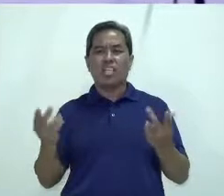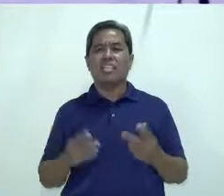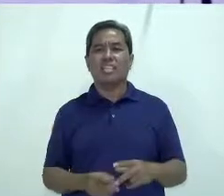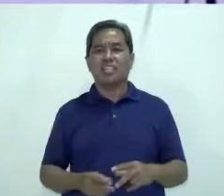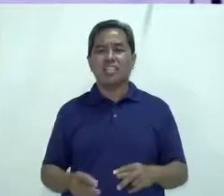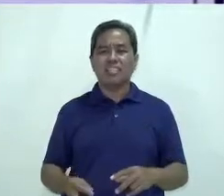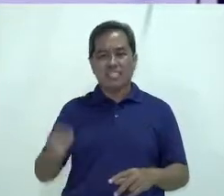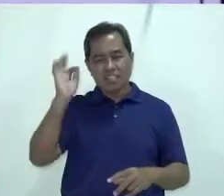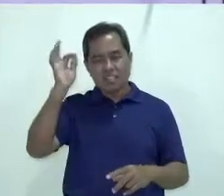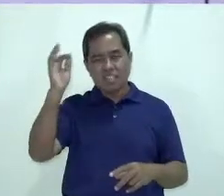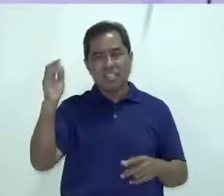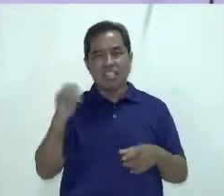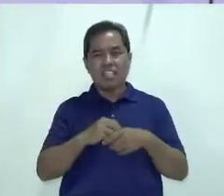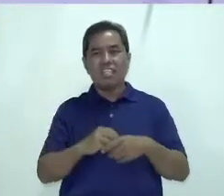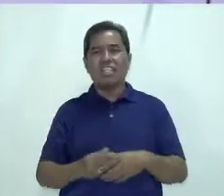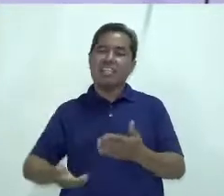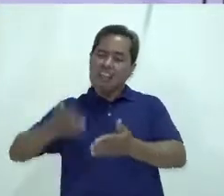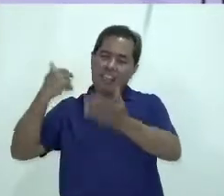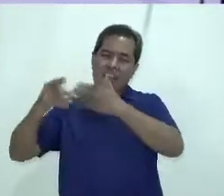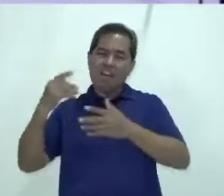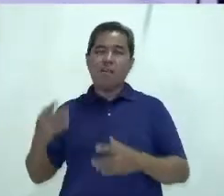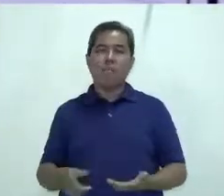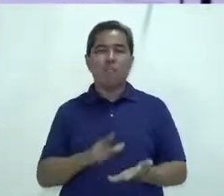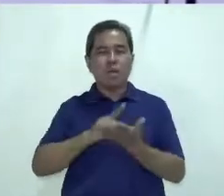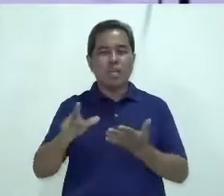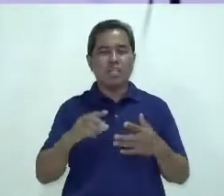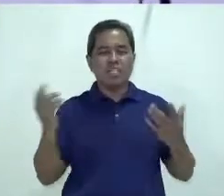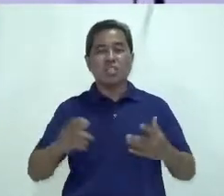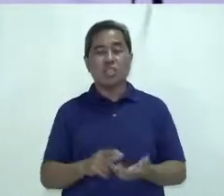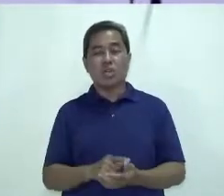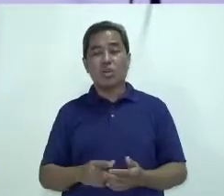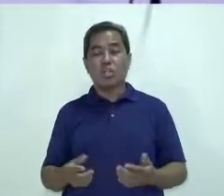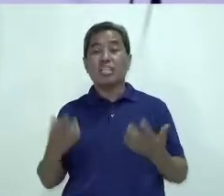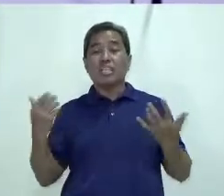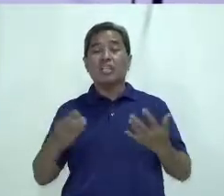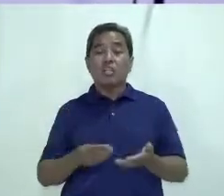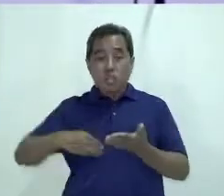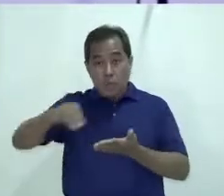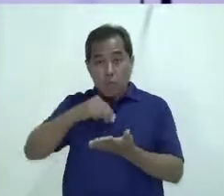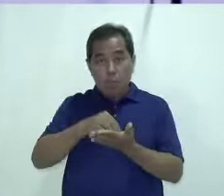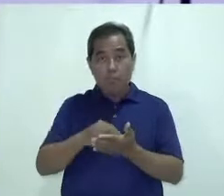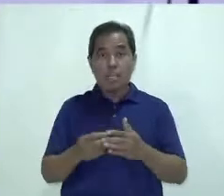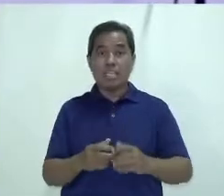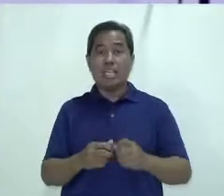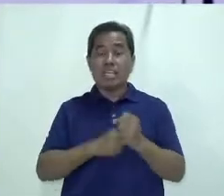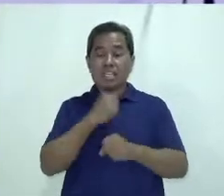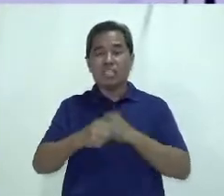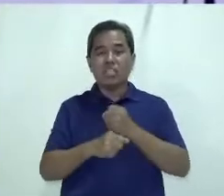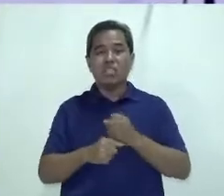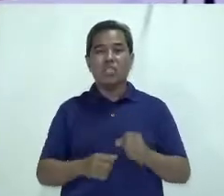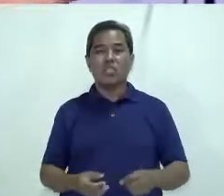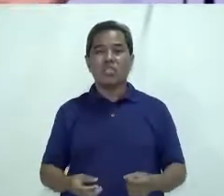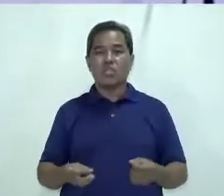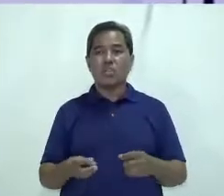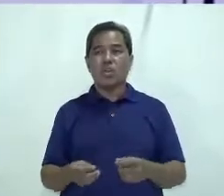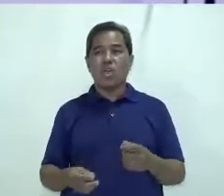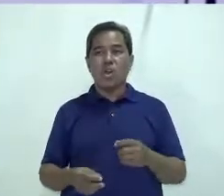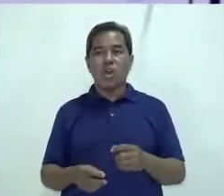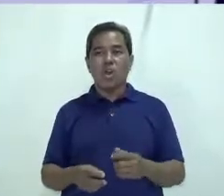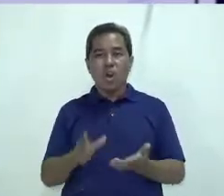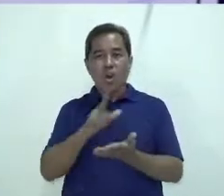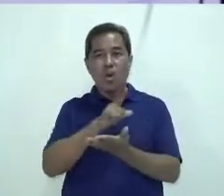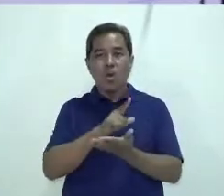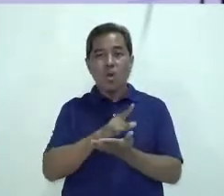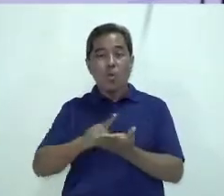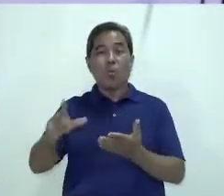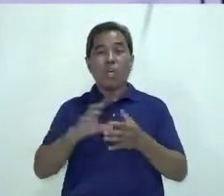week. Was our week of prayer. It's our mid-year prayer and fasting. So that was from